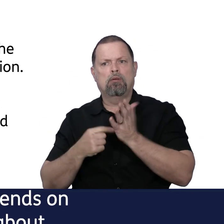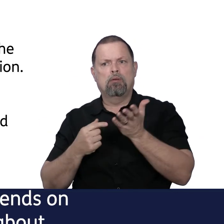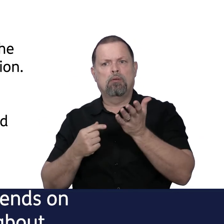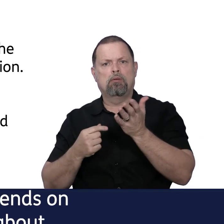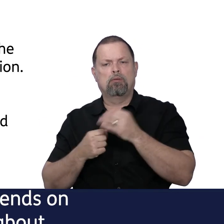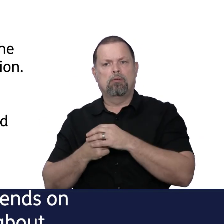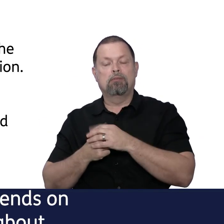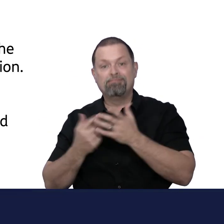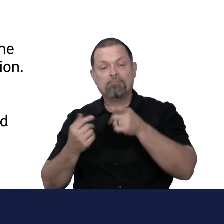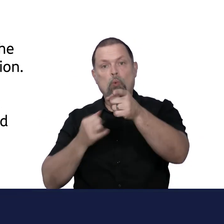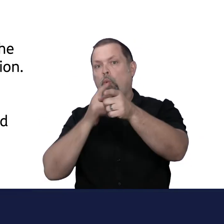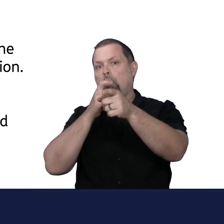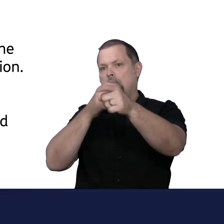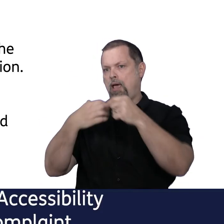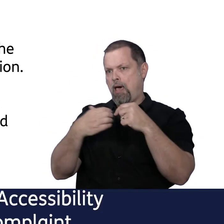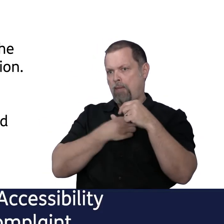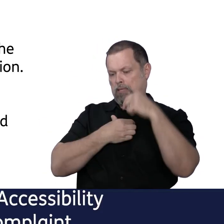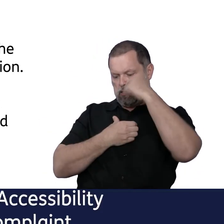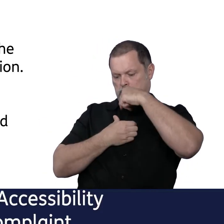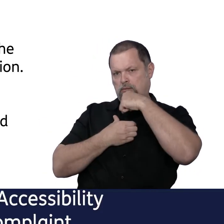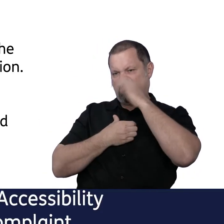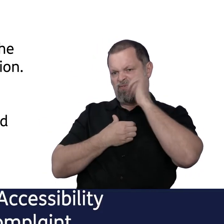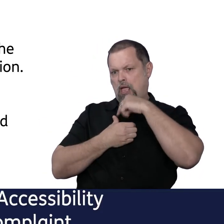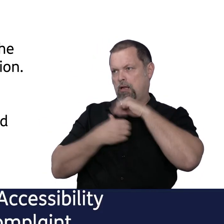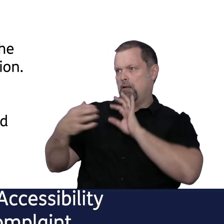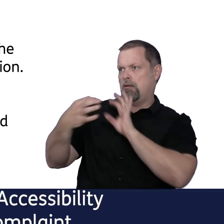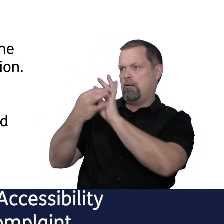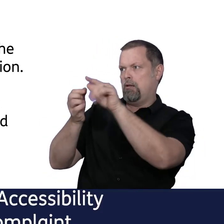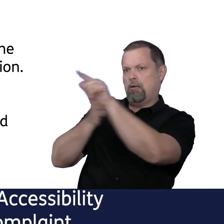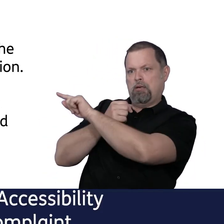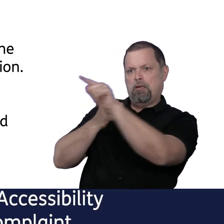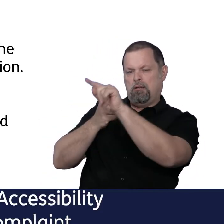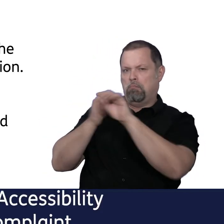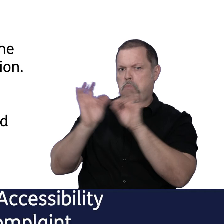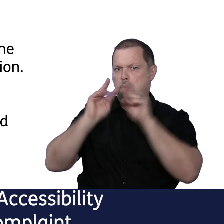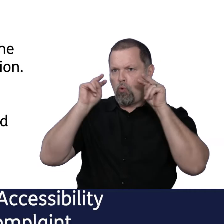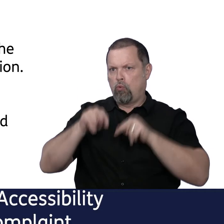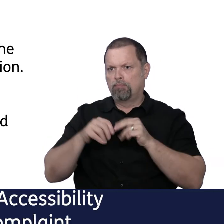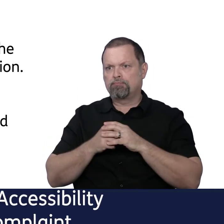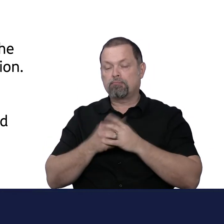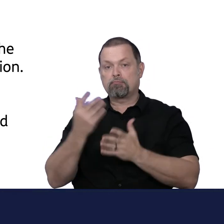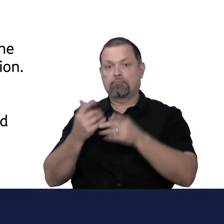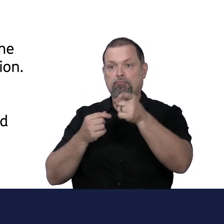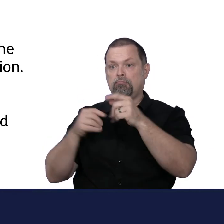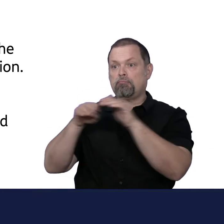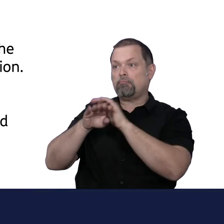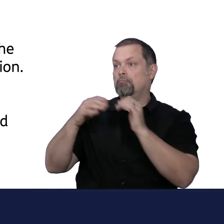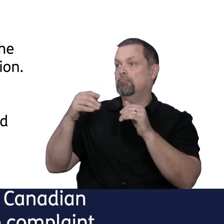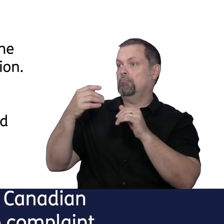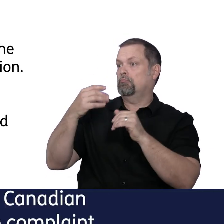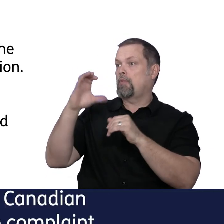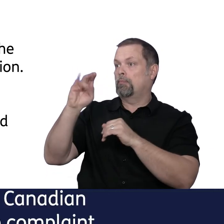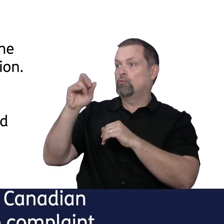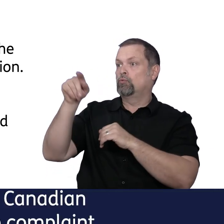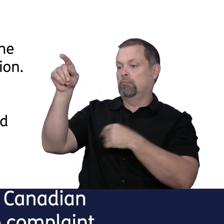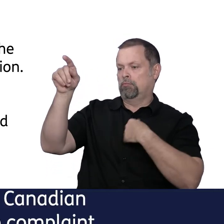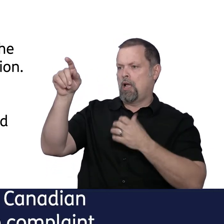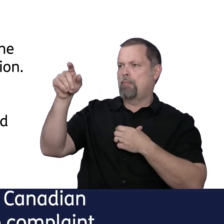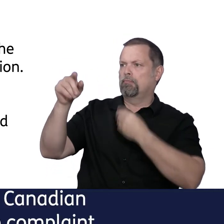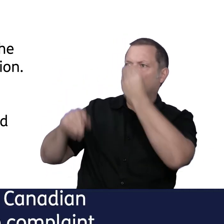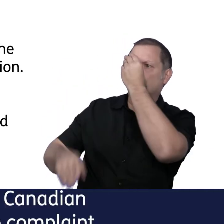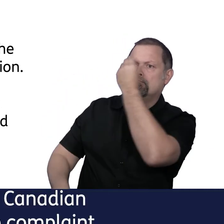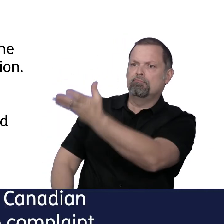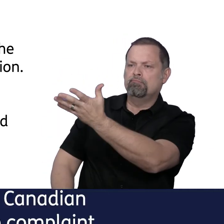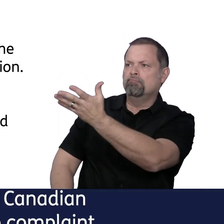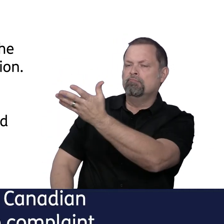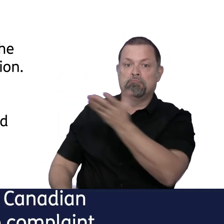what the complaint is about. You may be able to go to the Accessibility Commissioner with your complaint. You would usually go to the